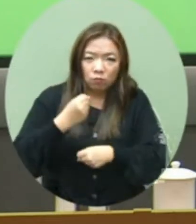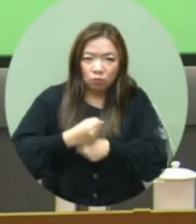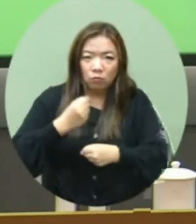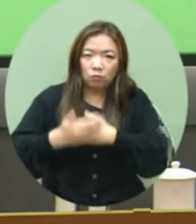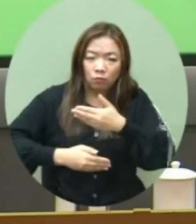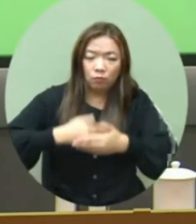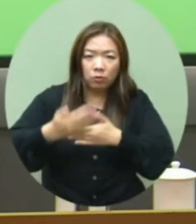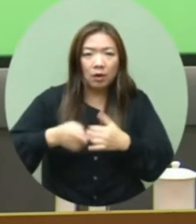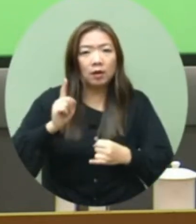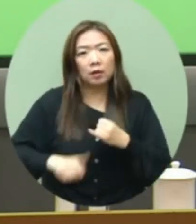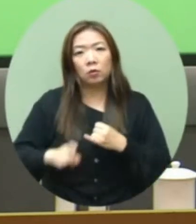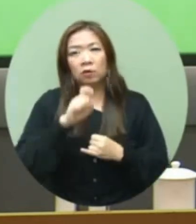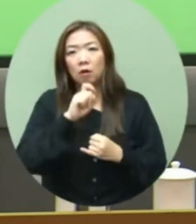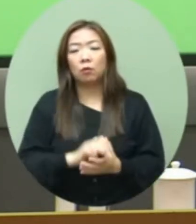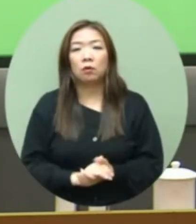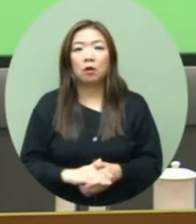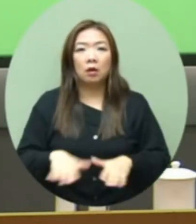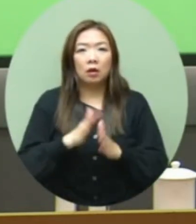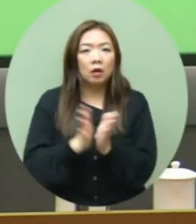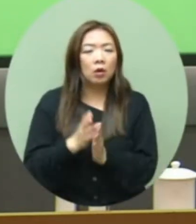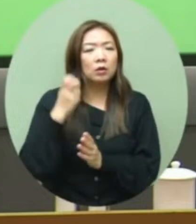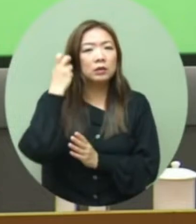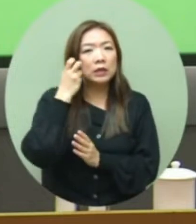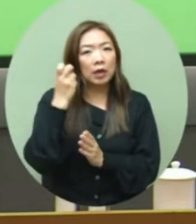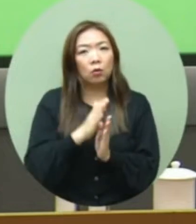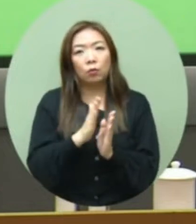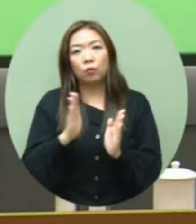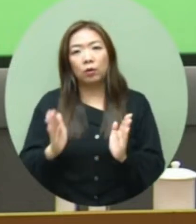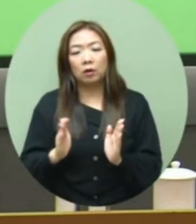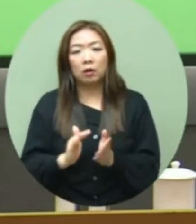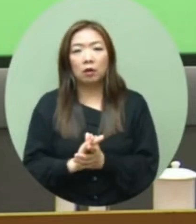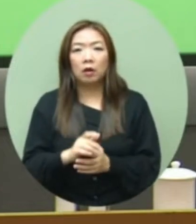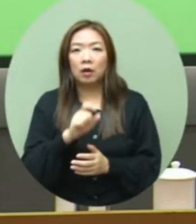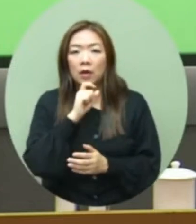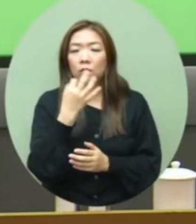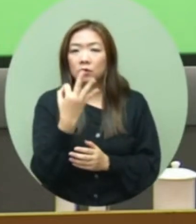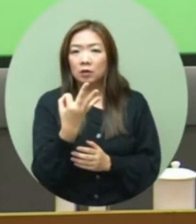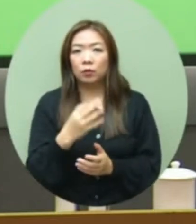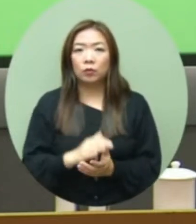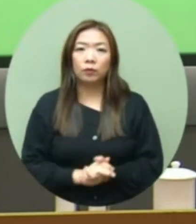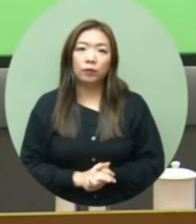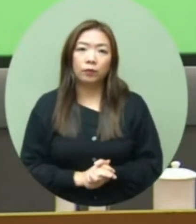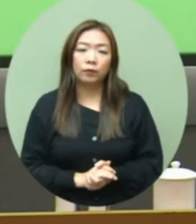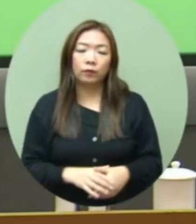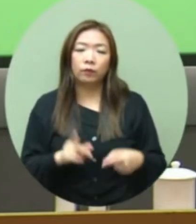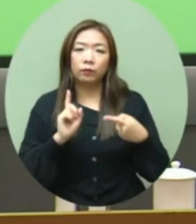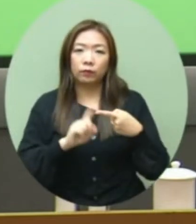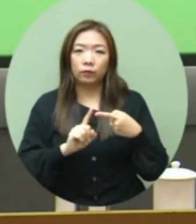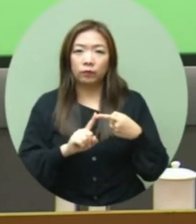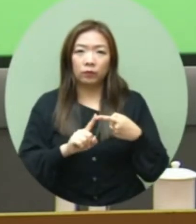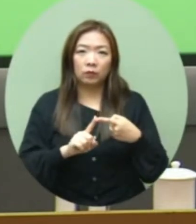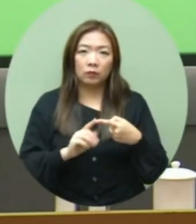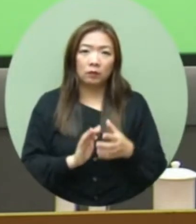just 1 year. I would like to have continuity so that results will be delivered in the end.